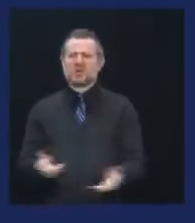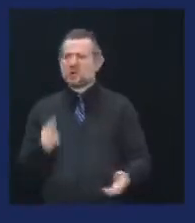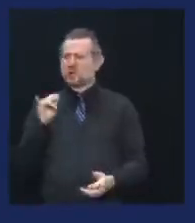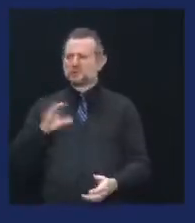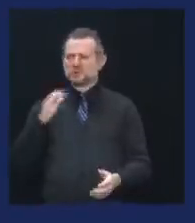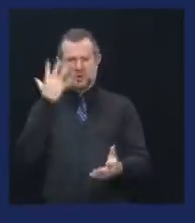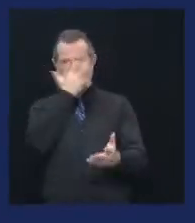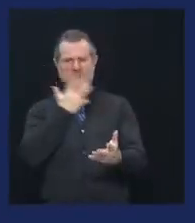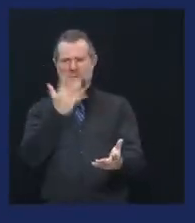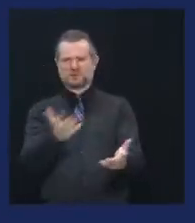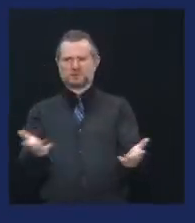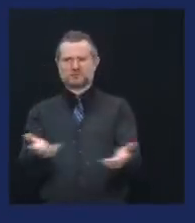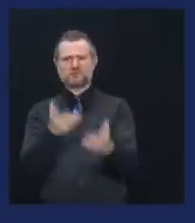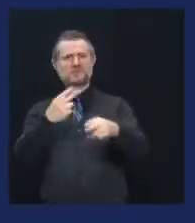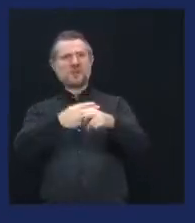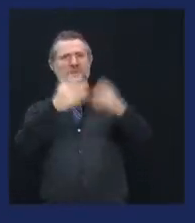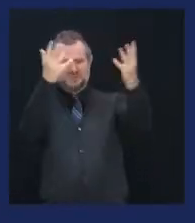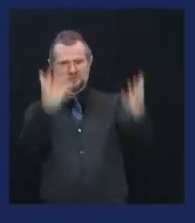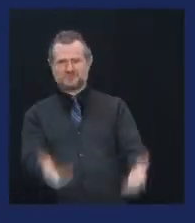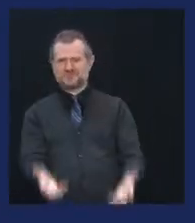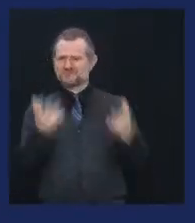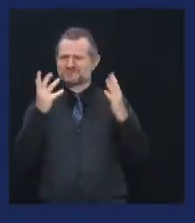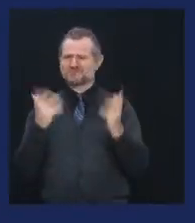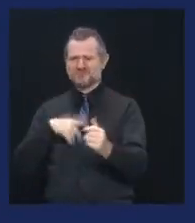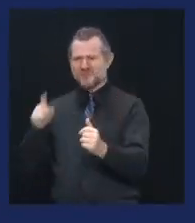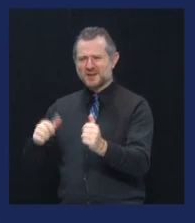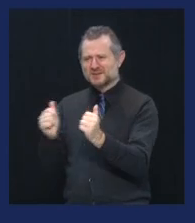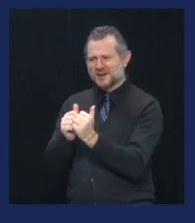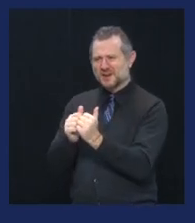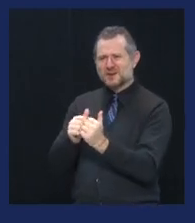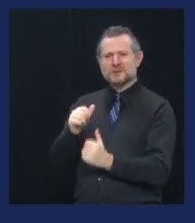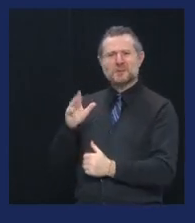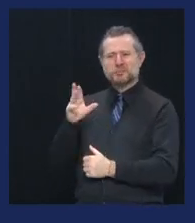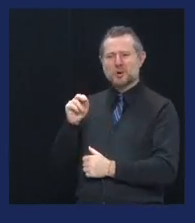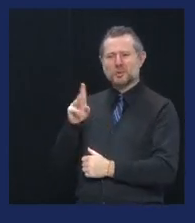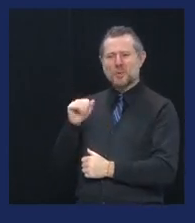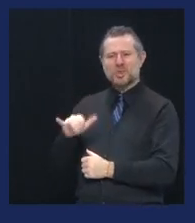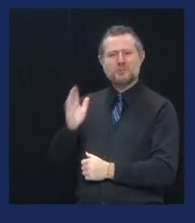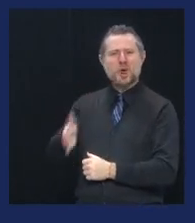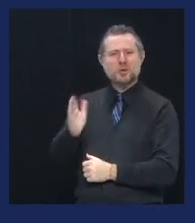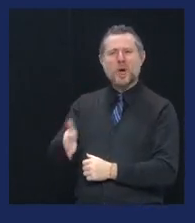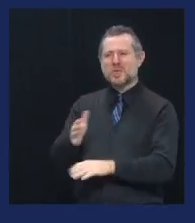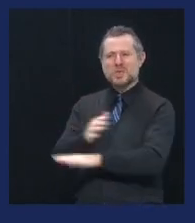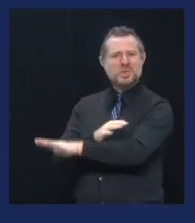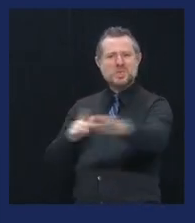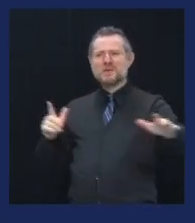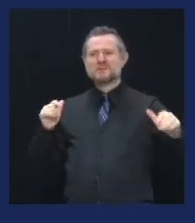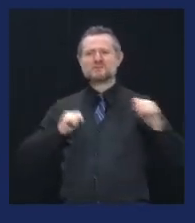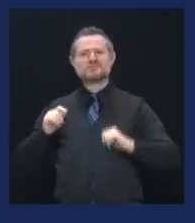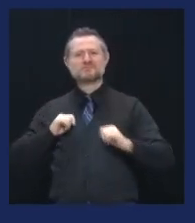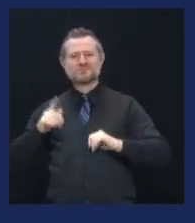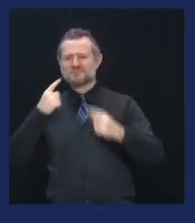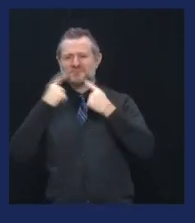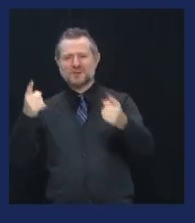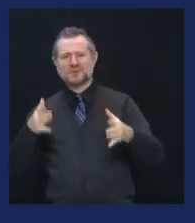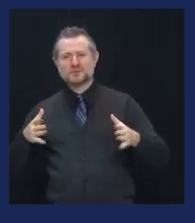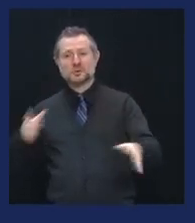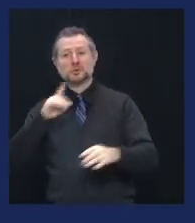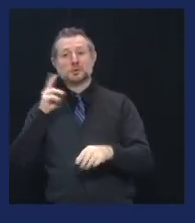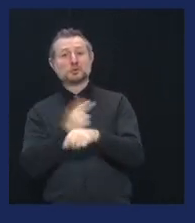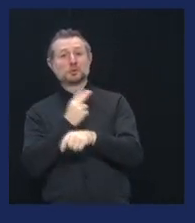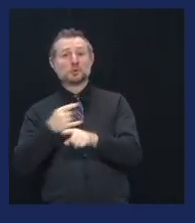Broadway. And with Zoom, many people have learned they can do business from anywhere. Compound